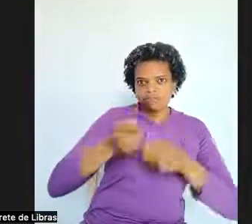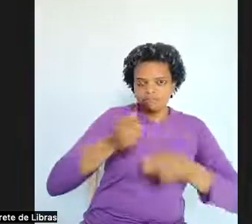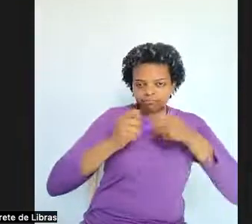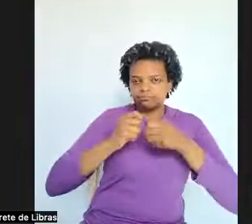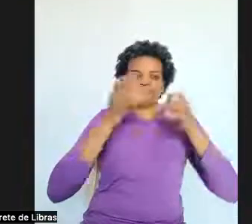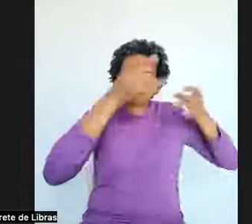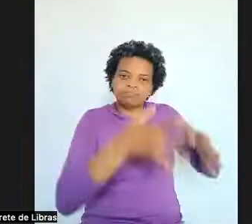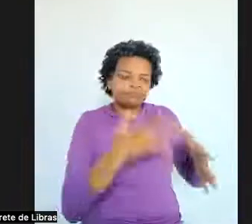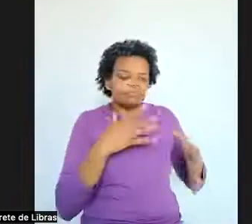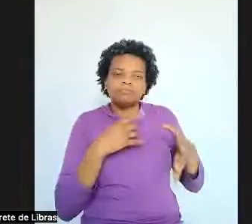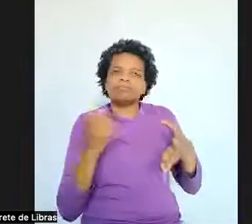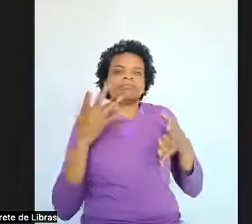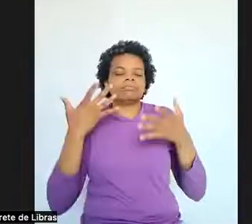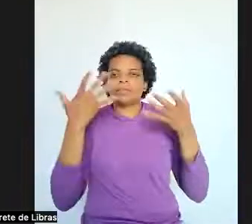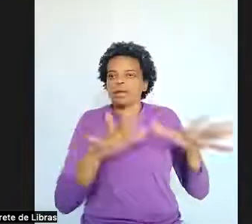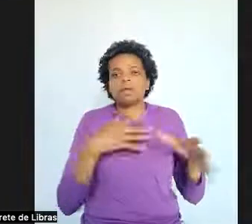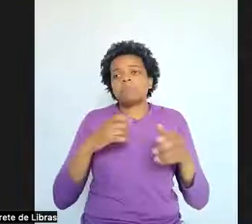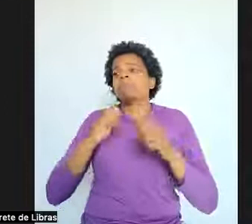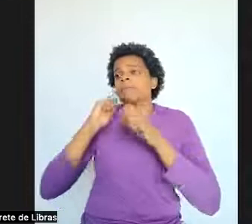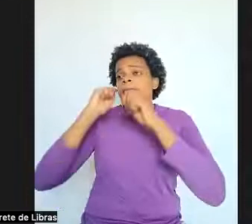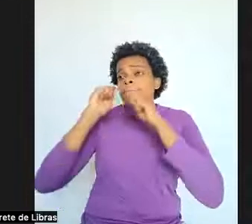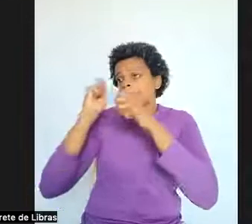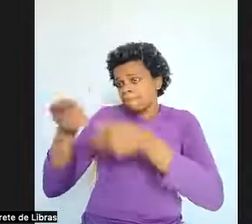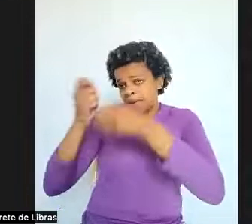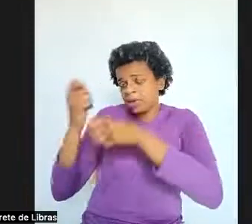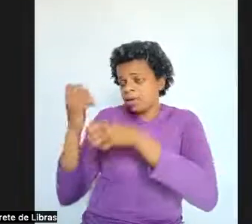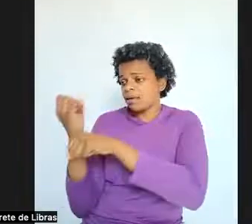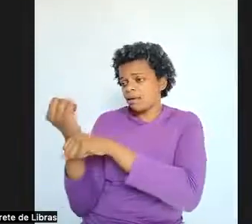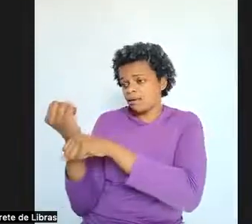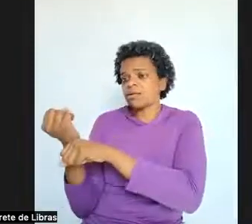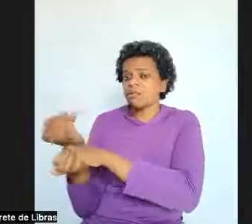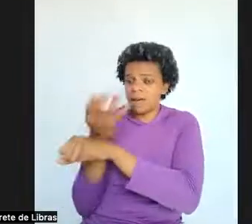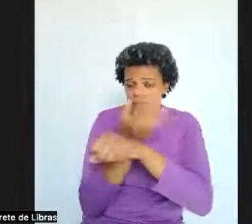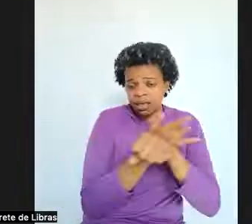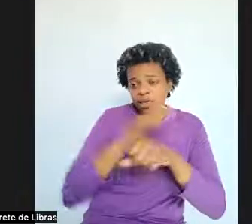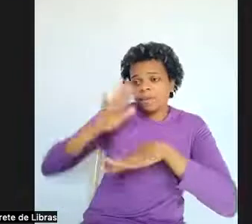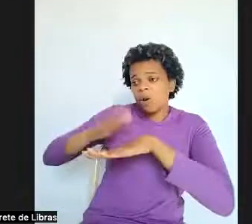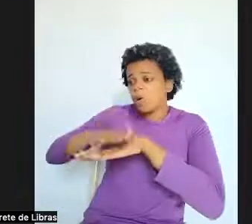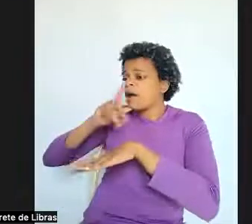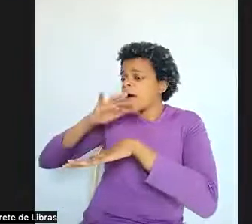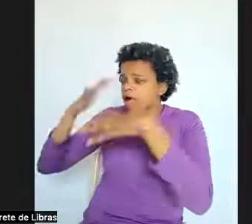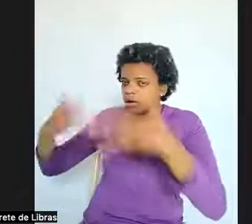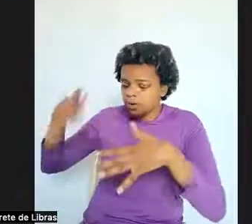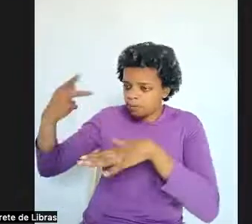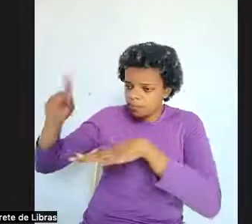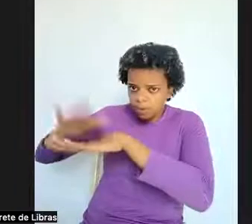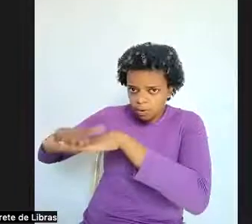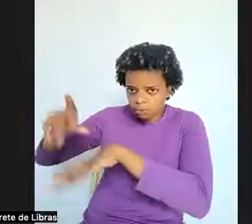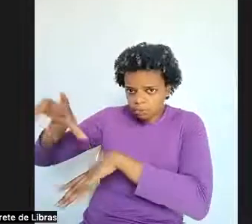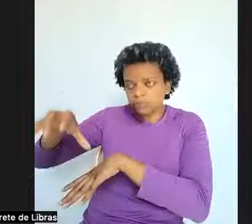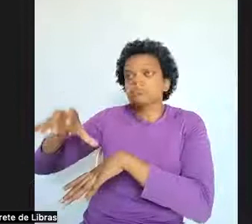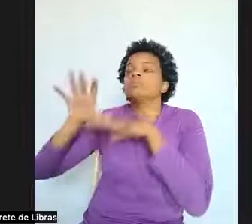that happened in the commission, which was the Japanese, ended. Currently, they only hunt whales in their